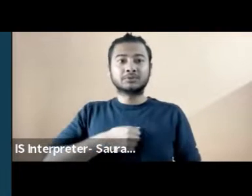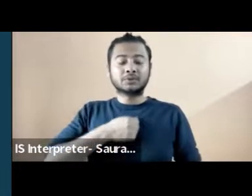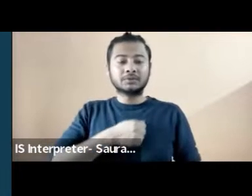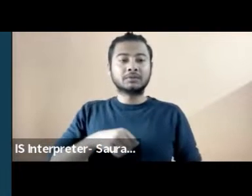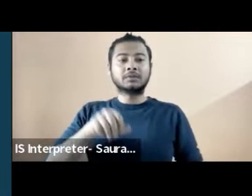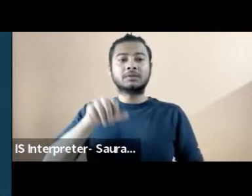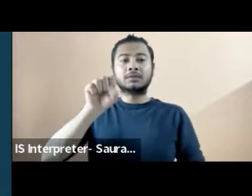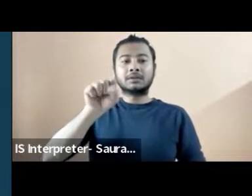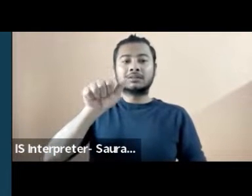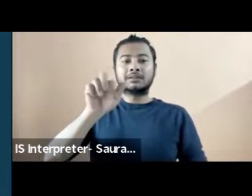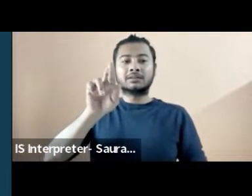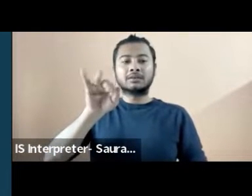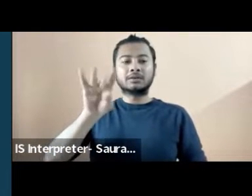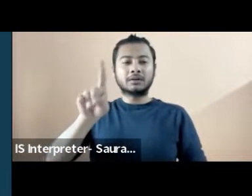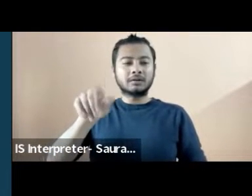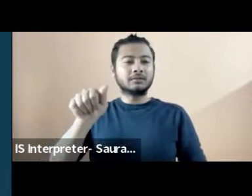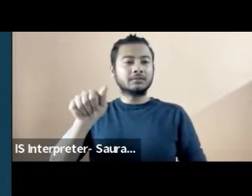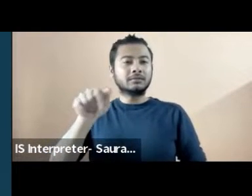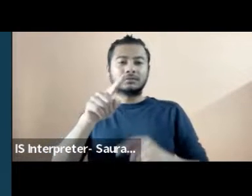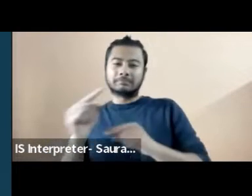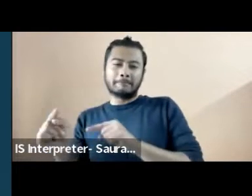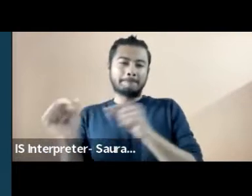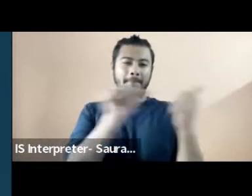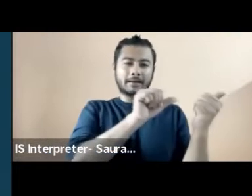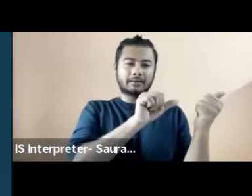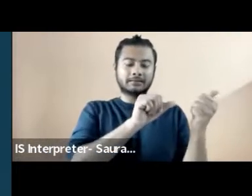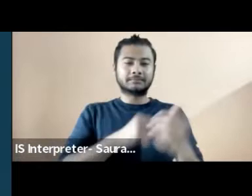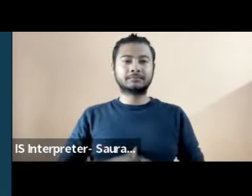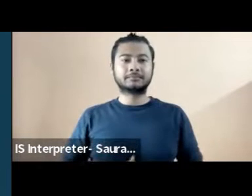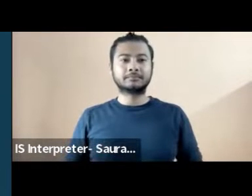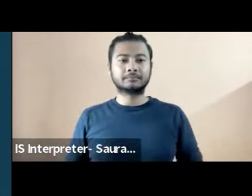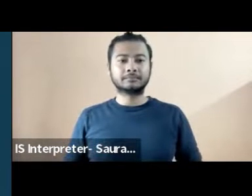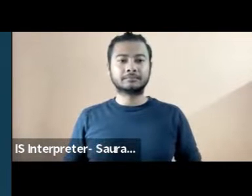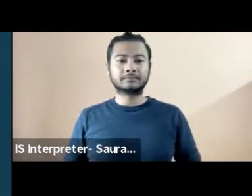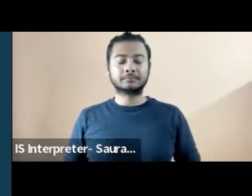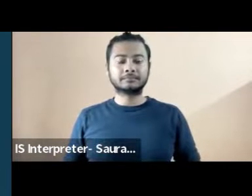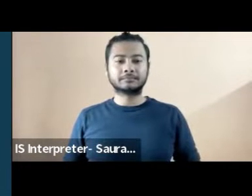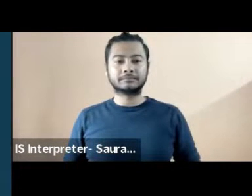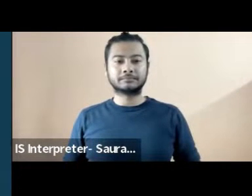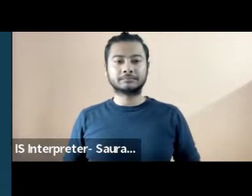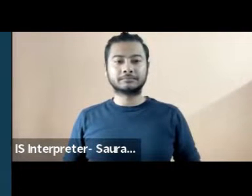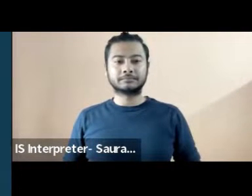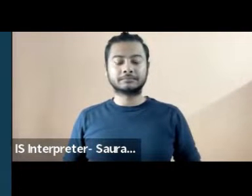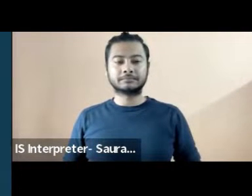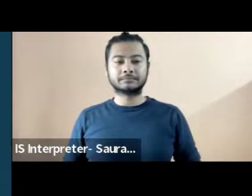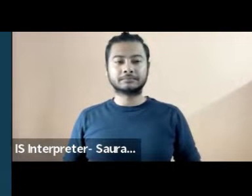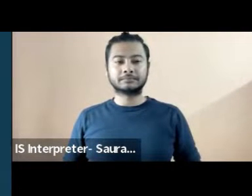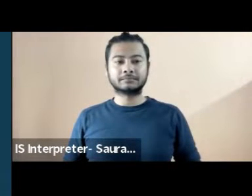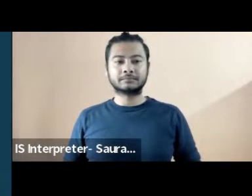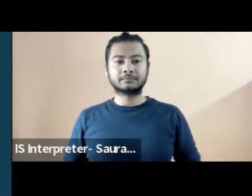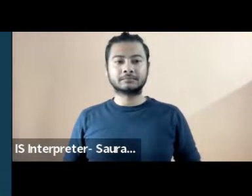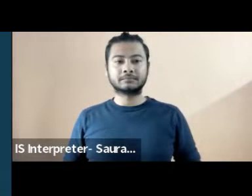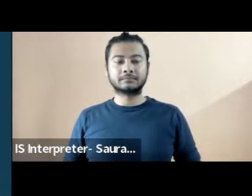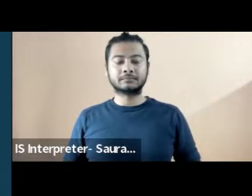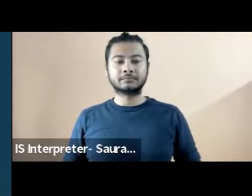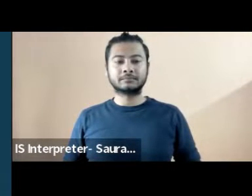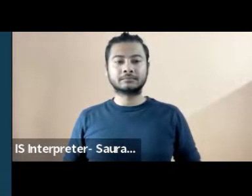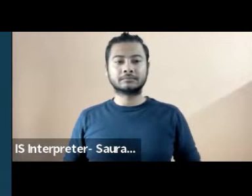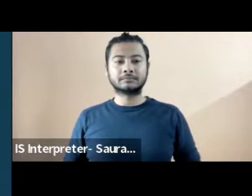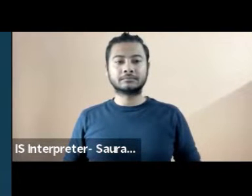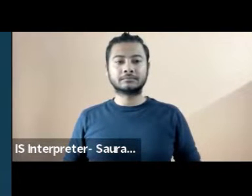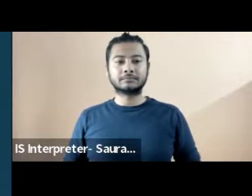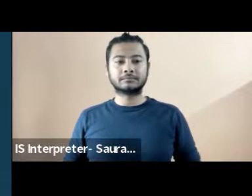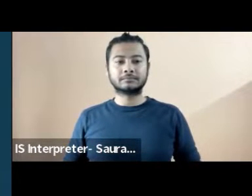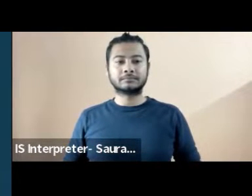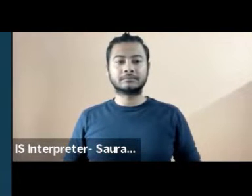please go to the previous slide? Yeah, thank you. Oops. So that's the